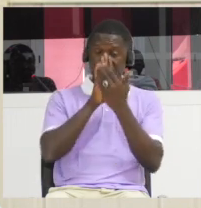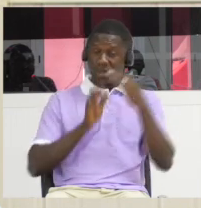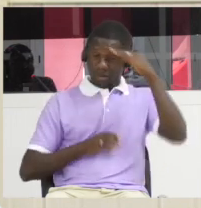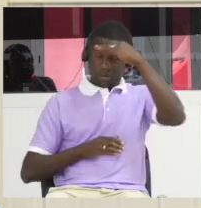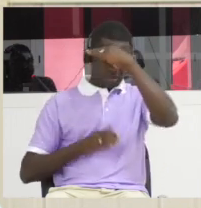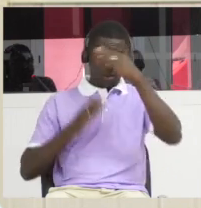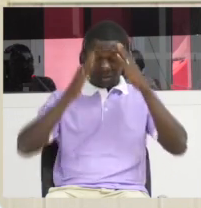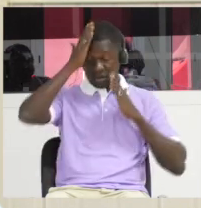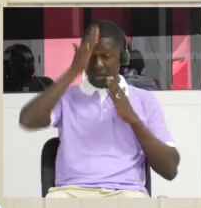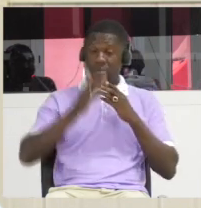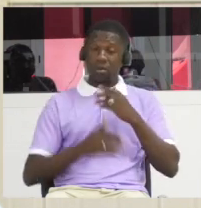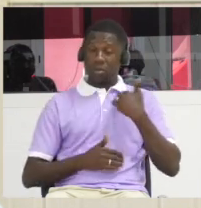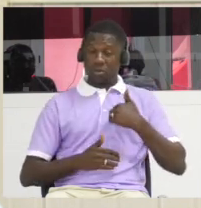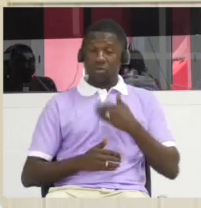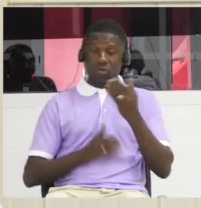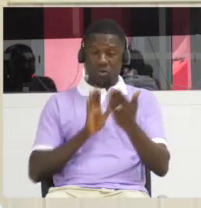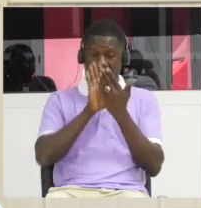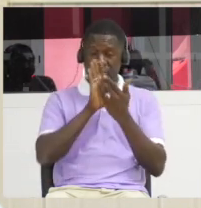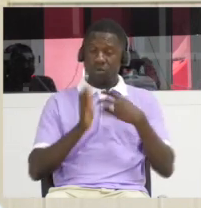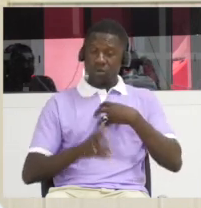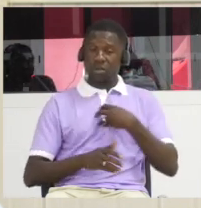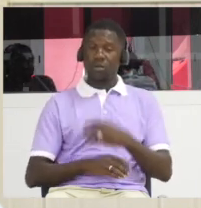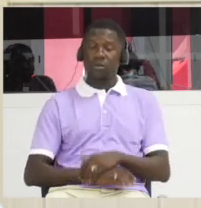the music, so to speak.